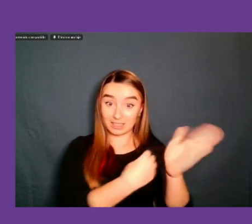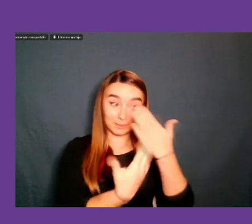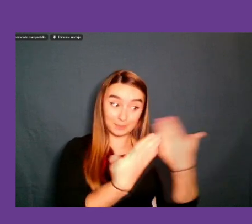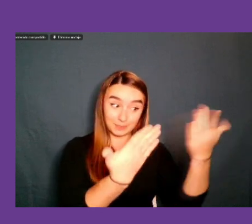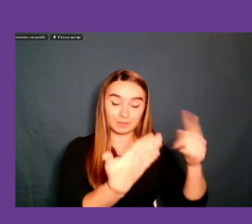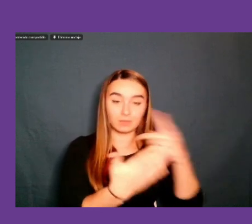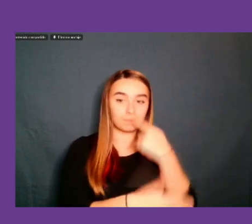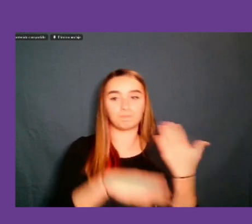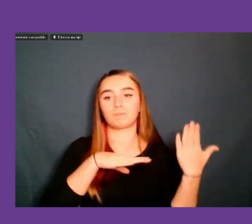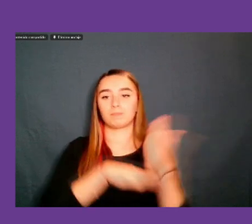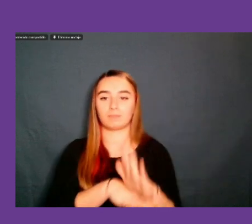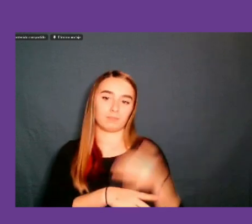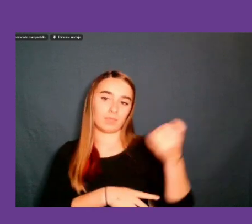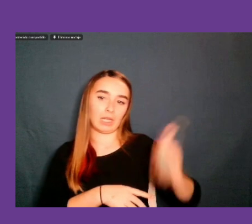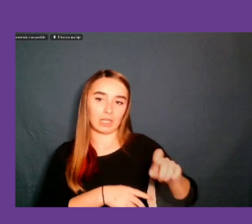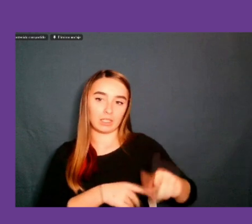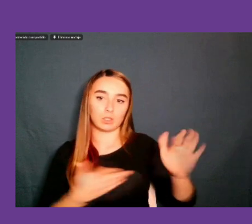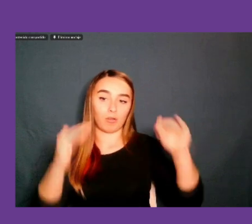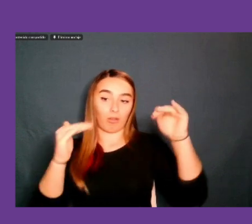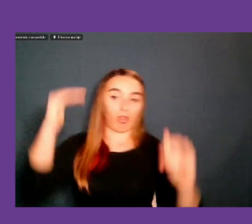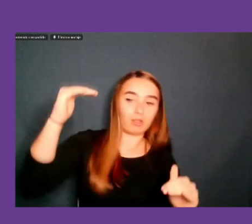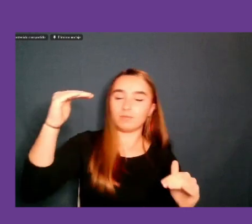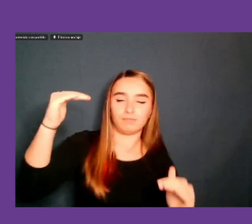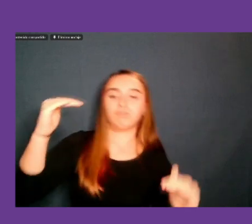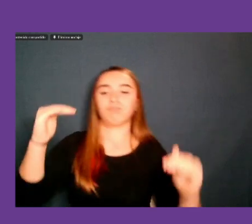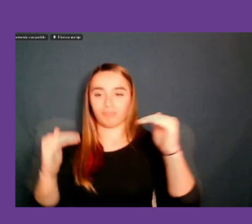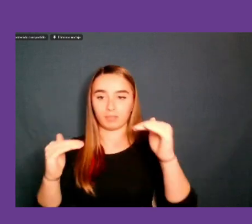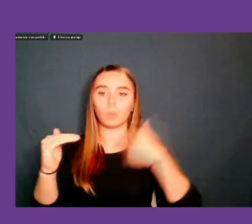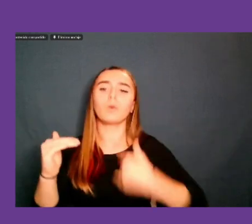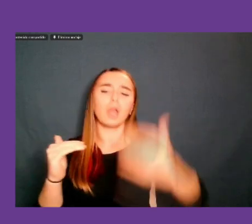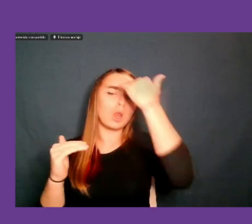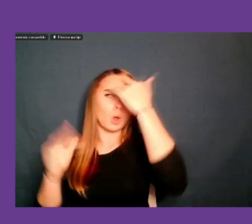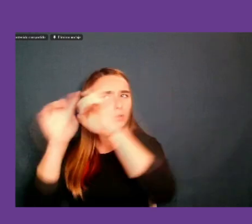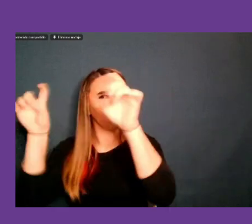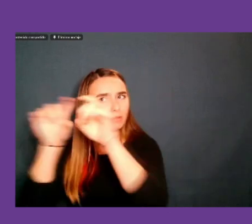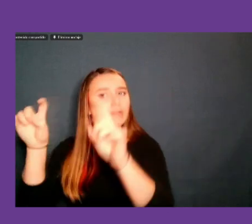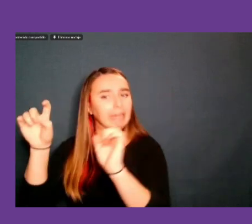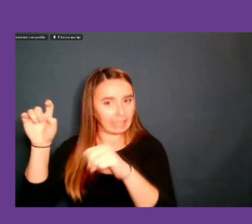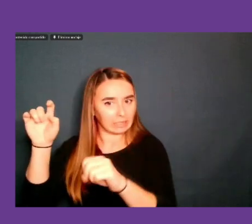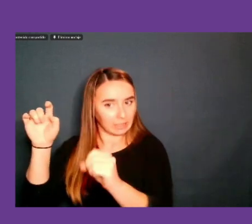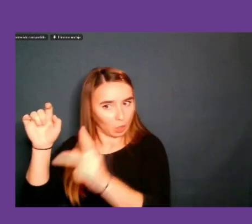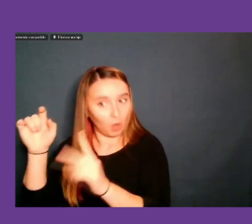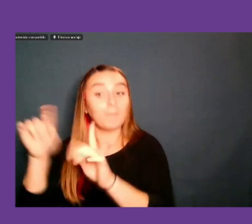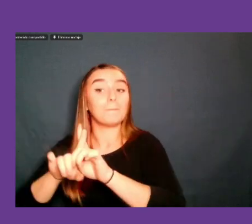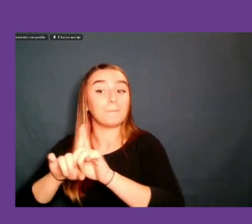imbalance. We know that there is a majority of industry participation, rightly so, but we also need civil